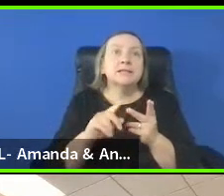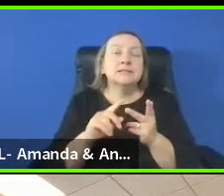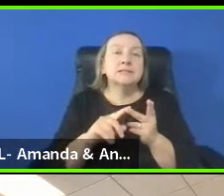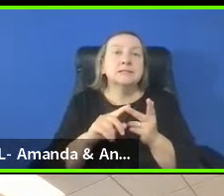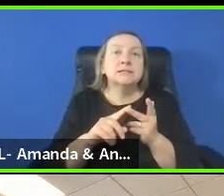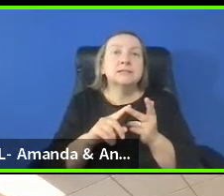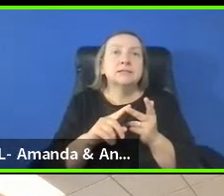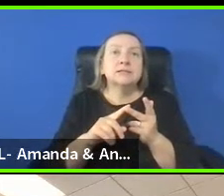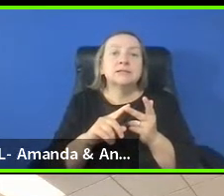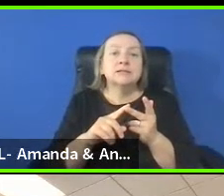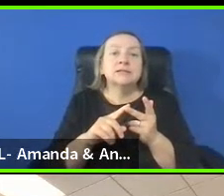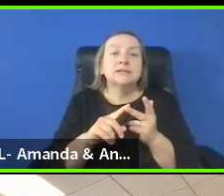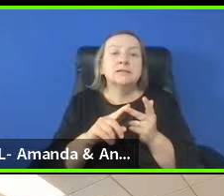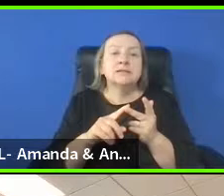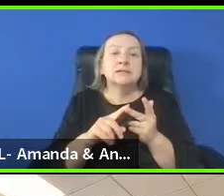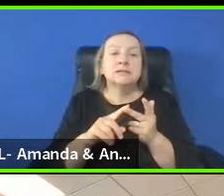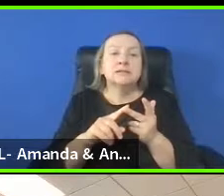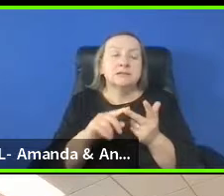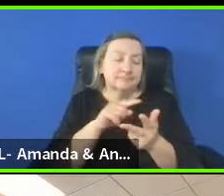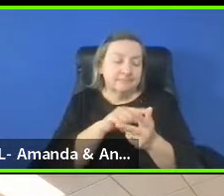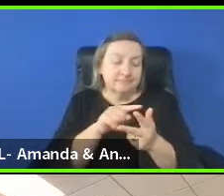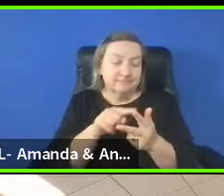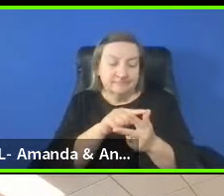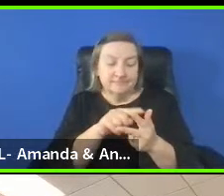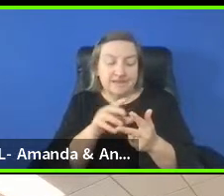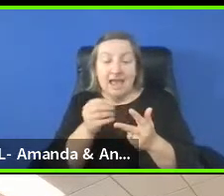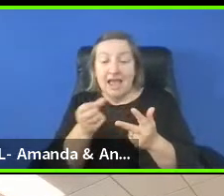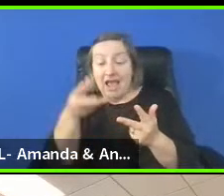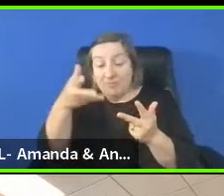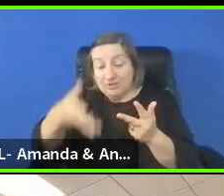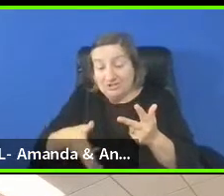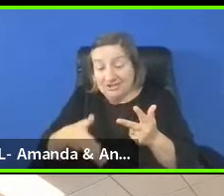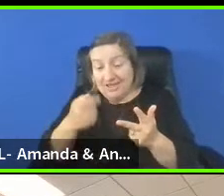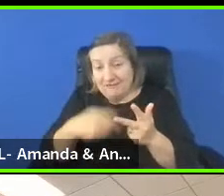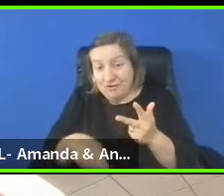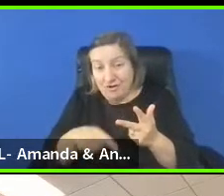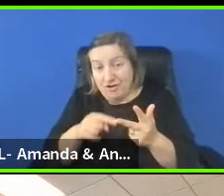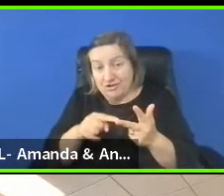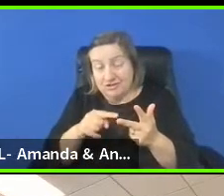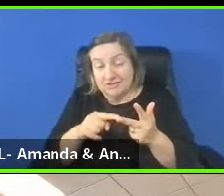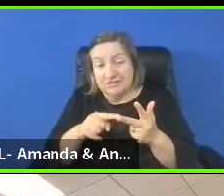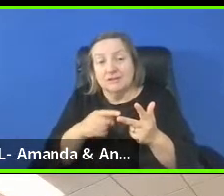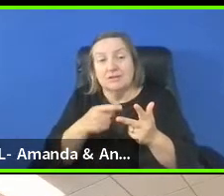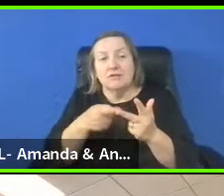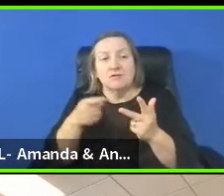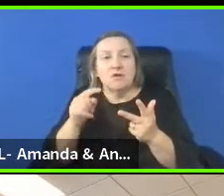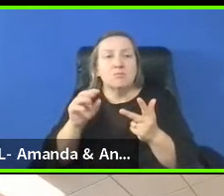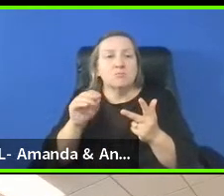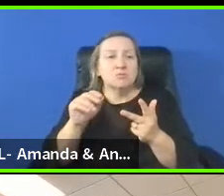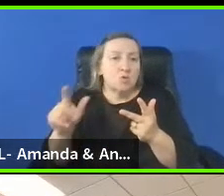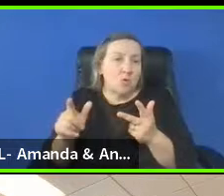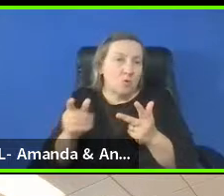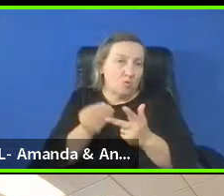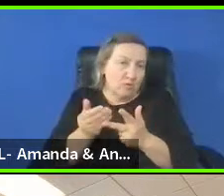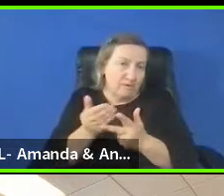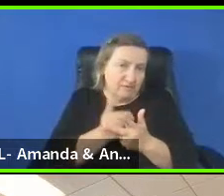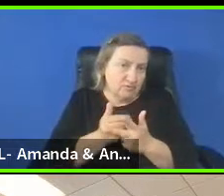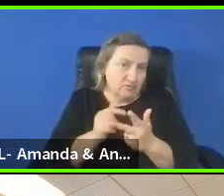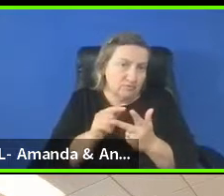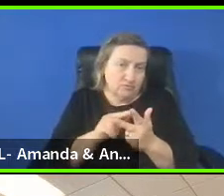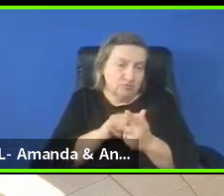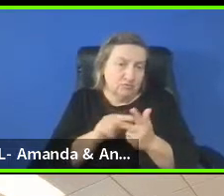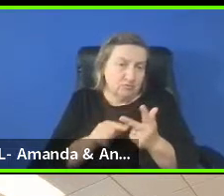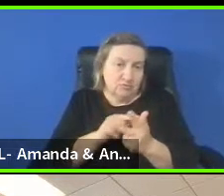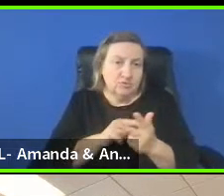the delta between those two and the overall cost to be made up by tolling revenue.